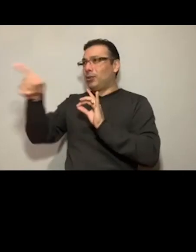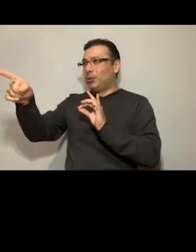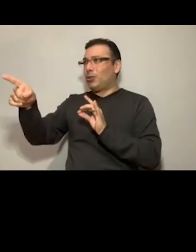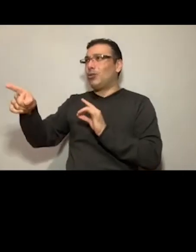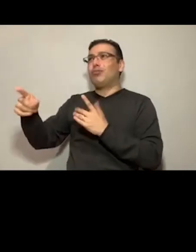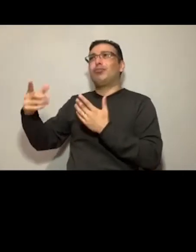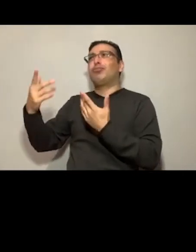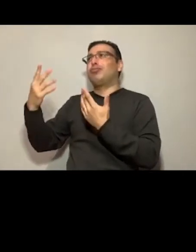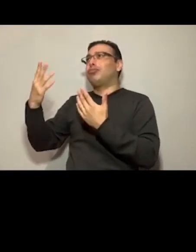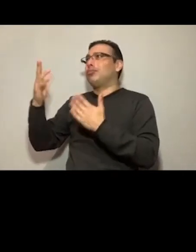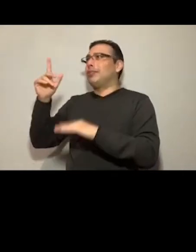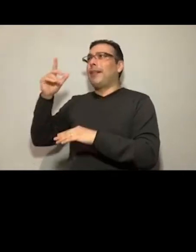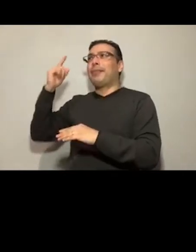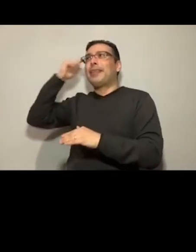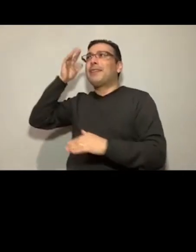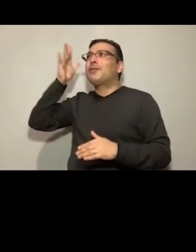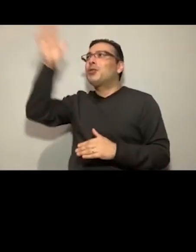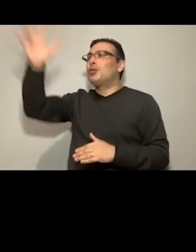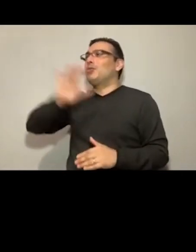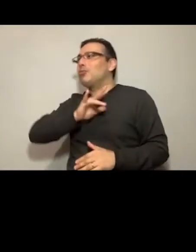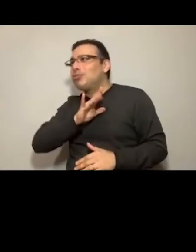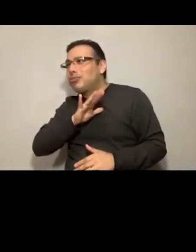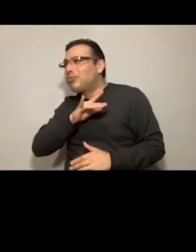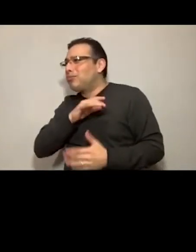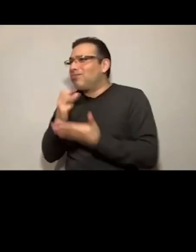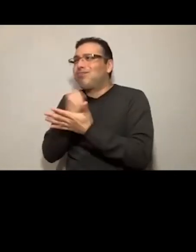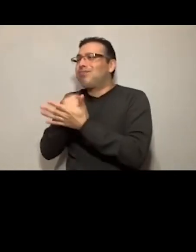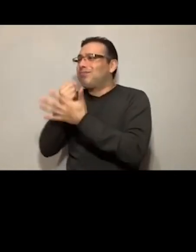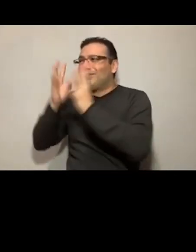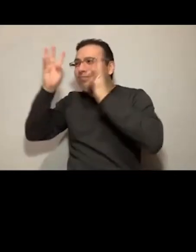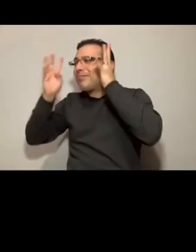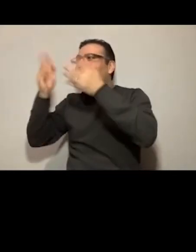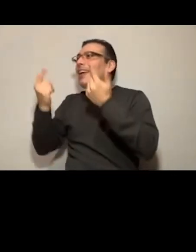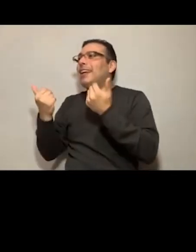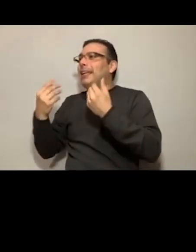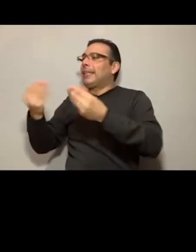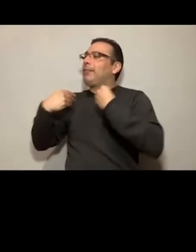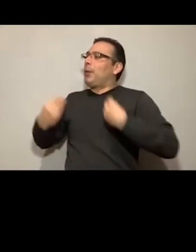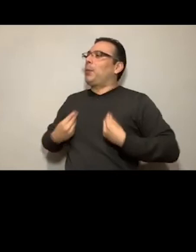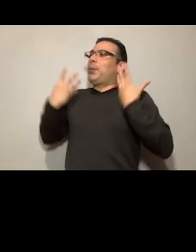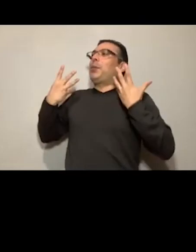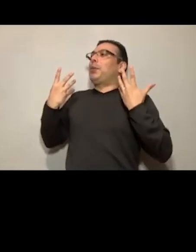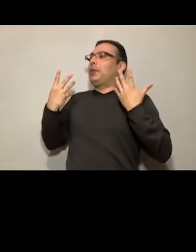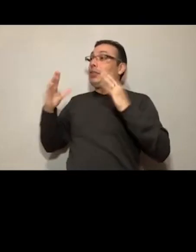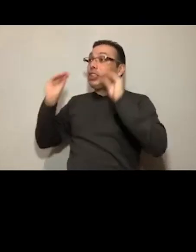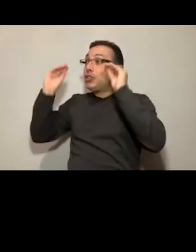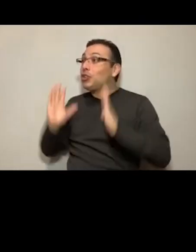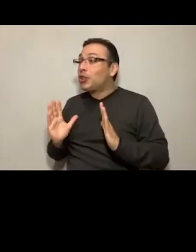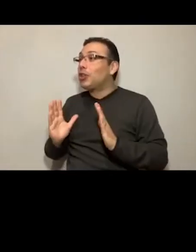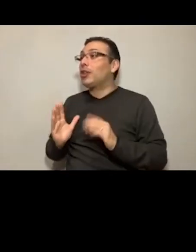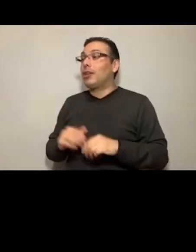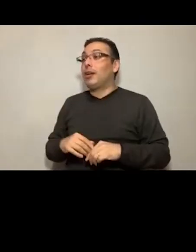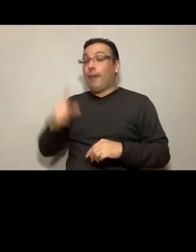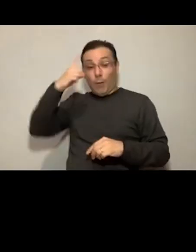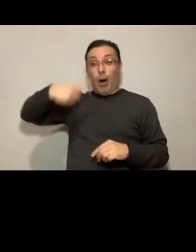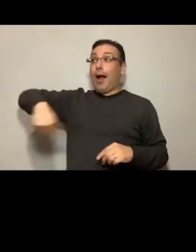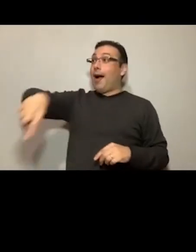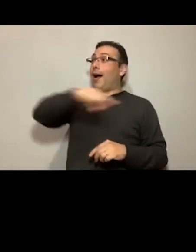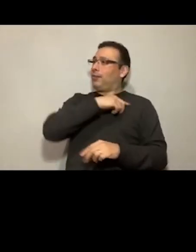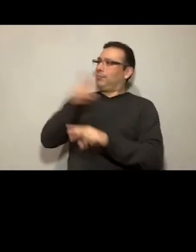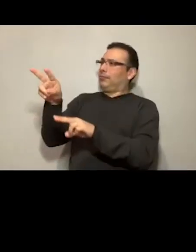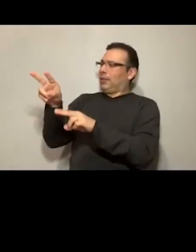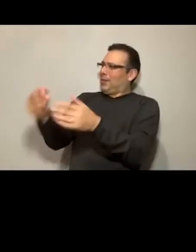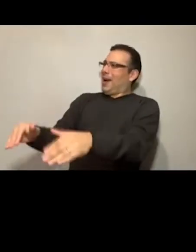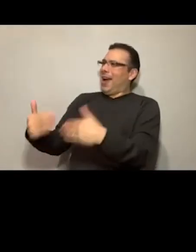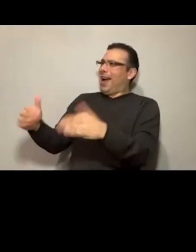your words. You're an educator, and you are an inspiration to so many people. You're a milestone in the community that